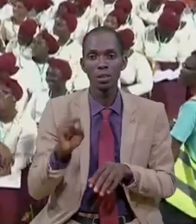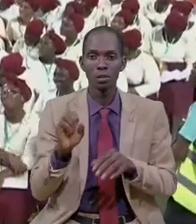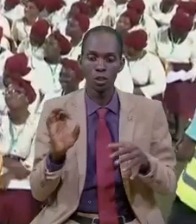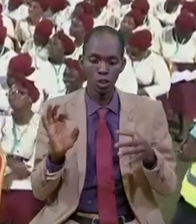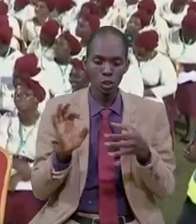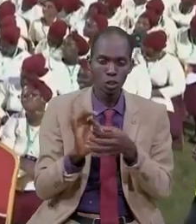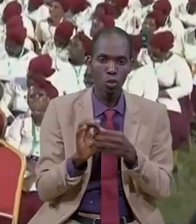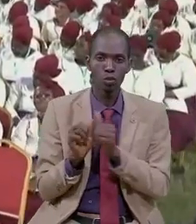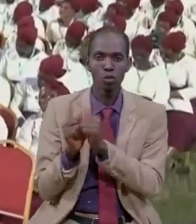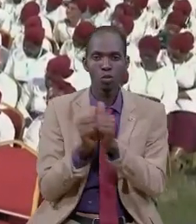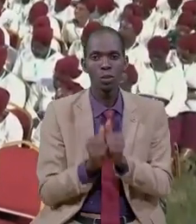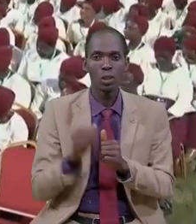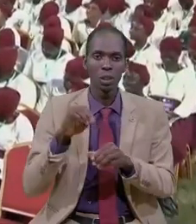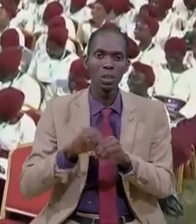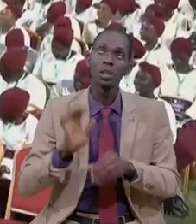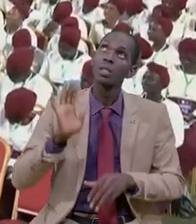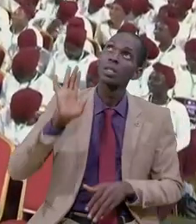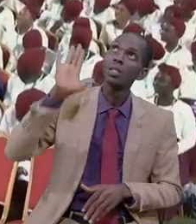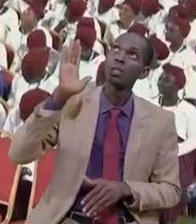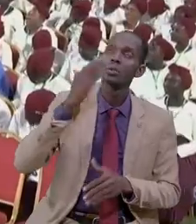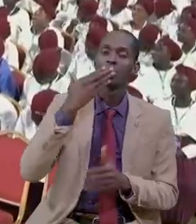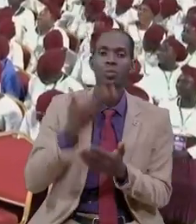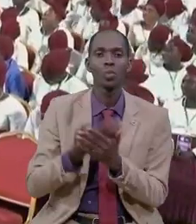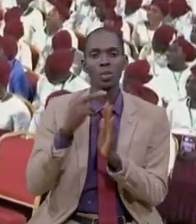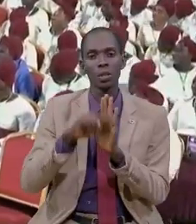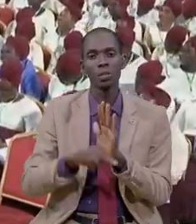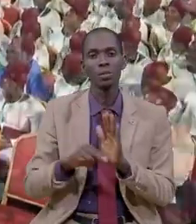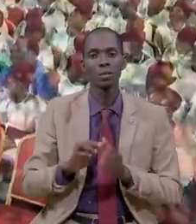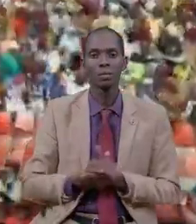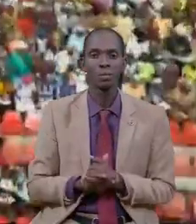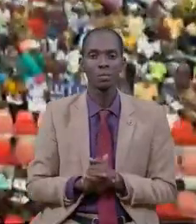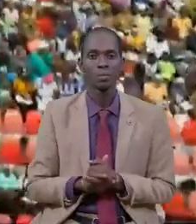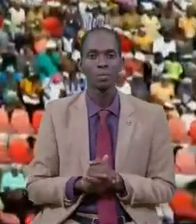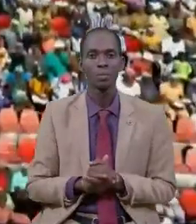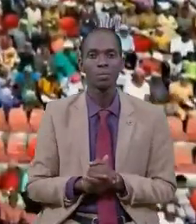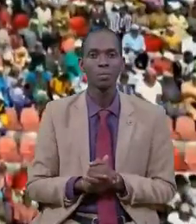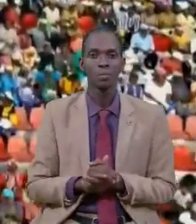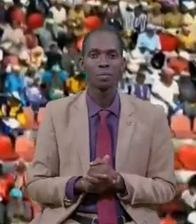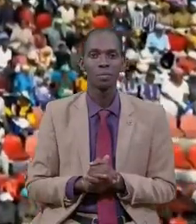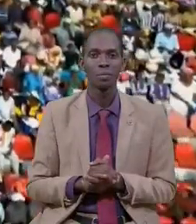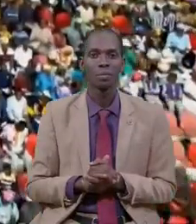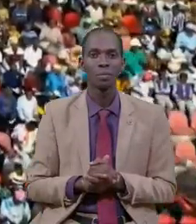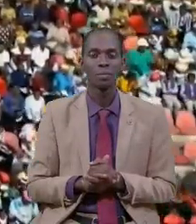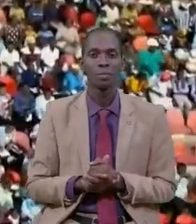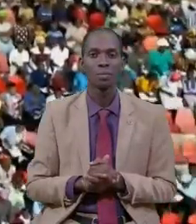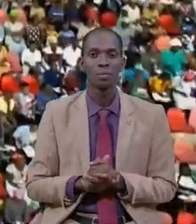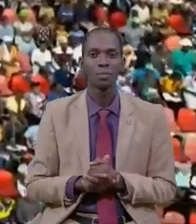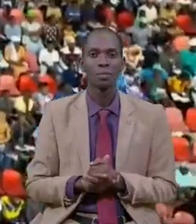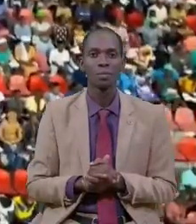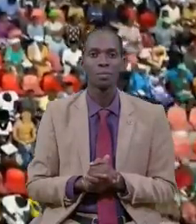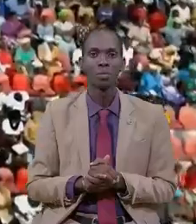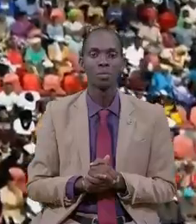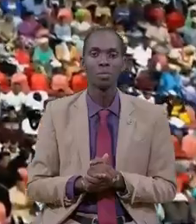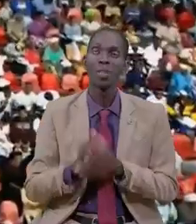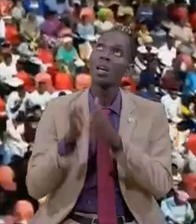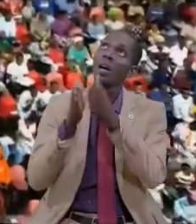together in his goodness. Demandez les bénédictions réunies, jointes dans sa bonté. Asking for